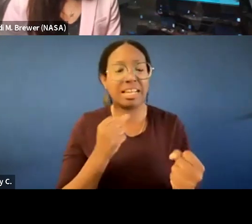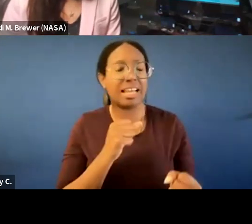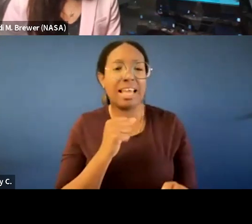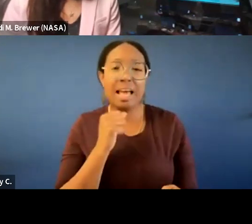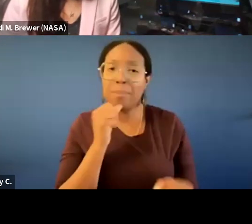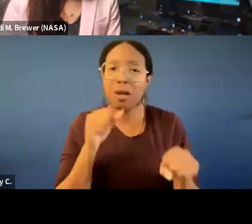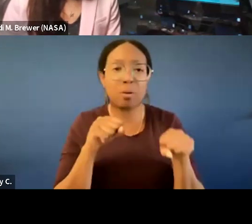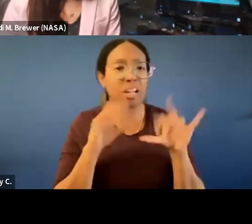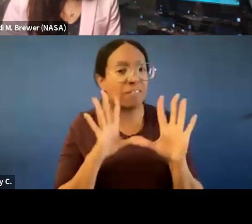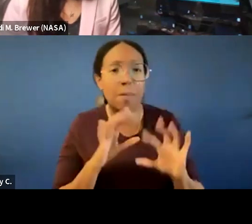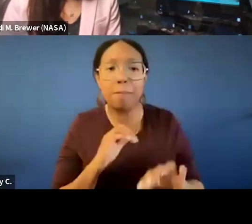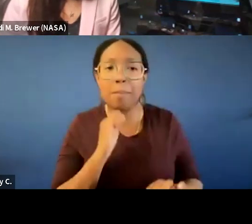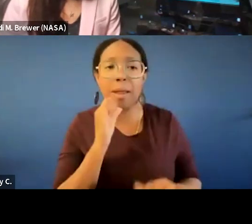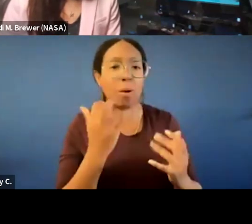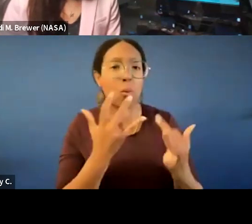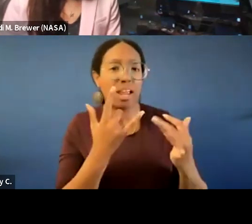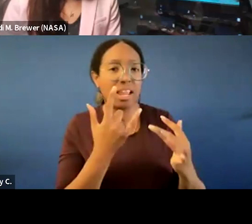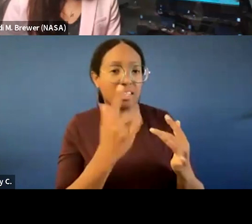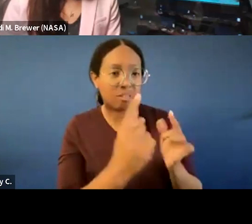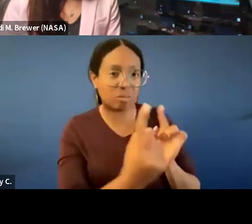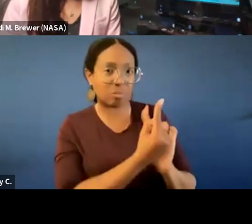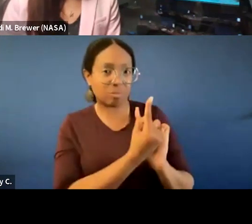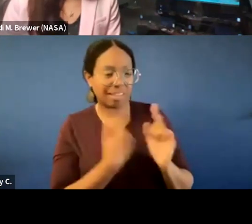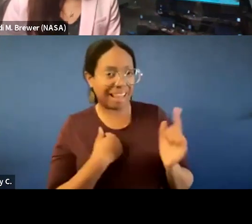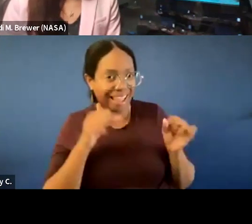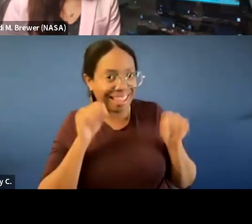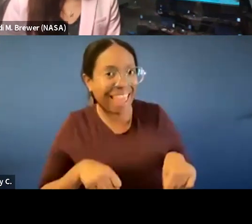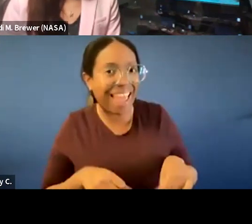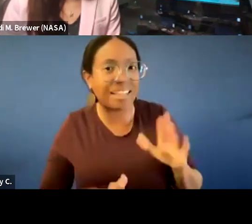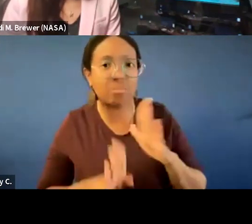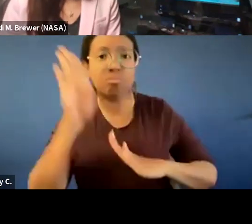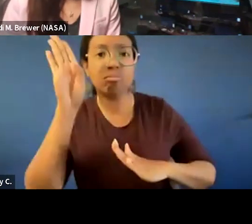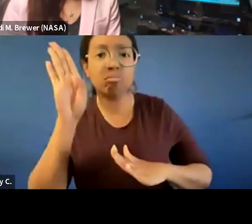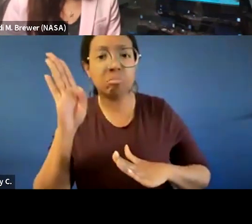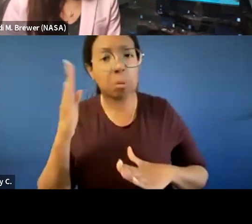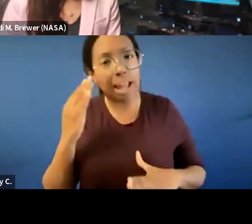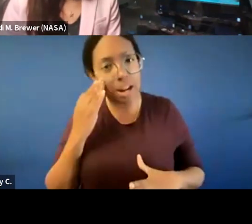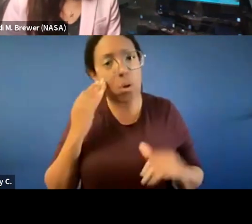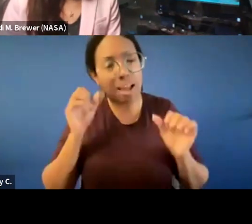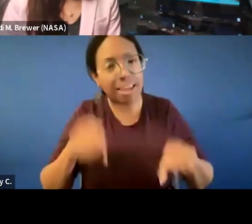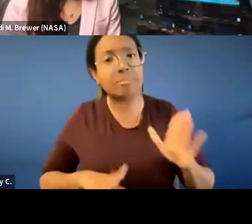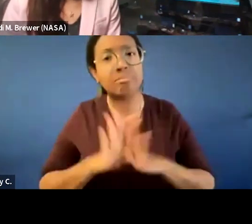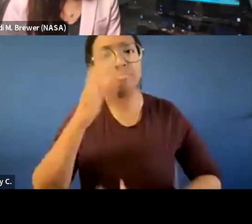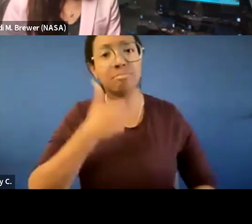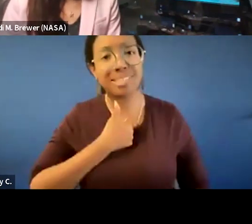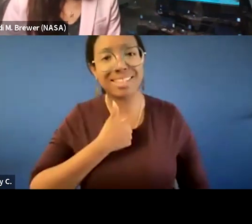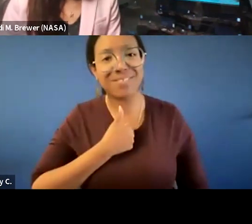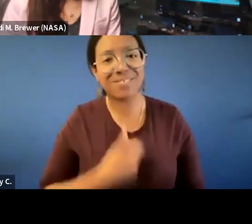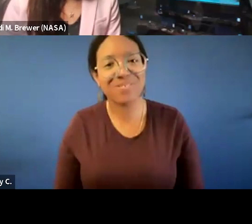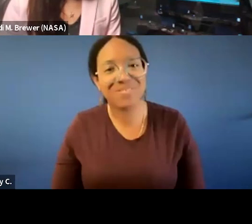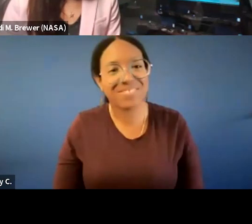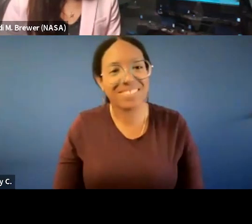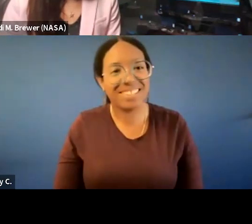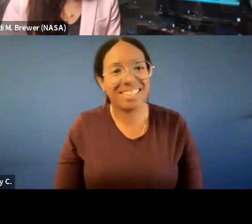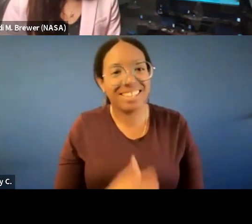for you to tell me that, you know, I can do this when I know I can stand in my truth. Yeah.